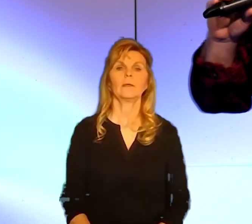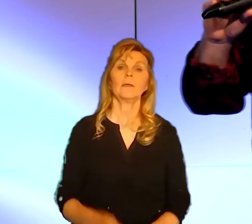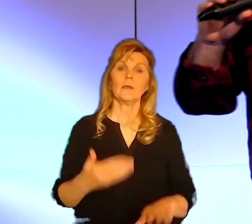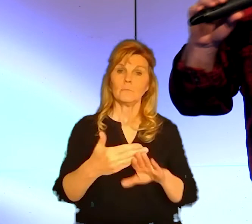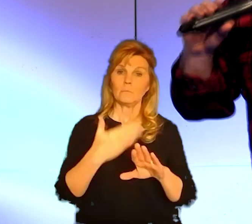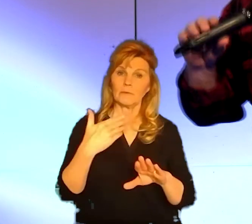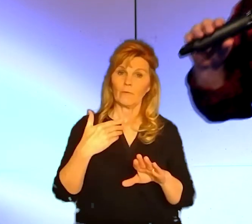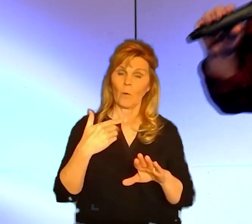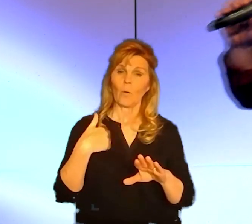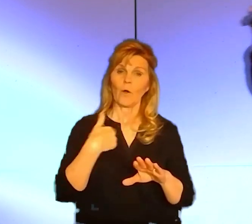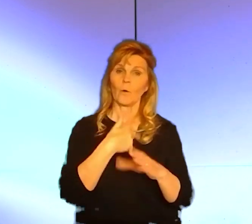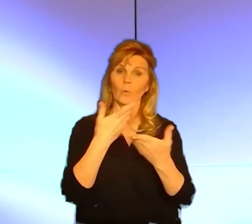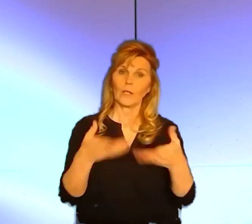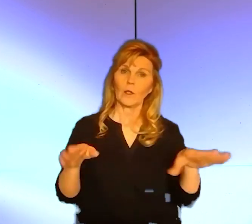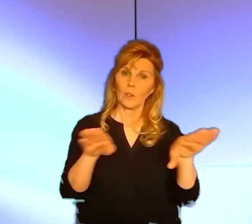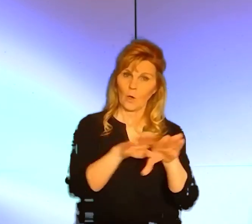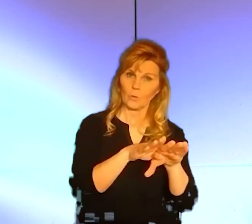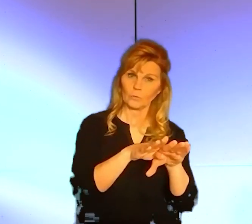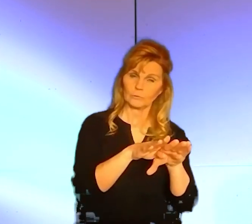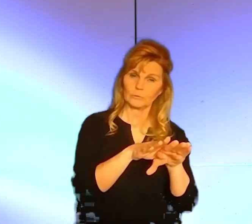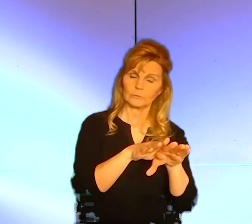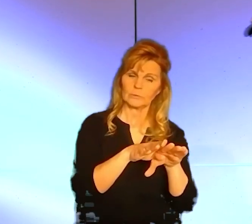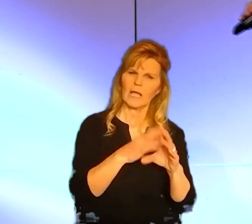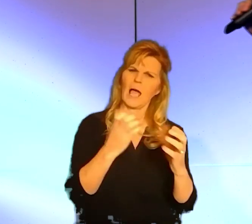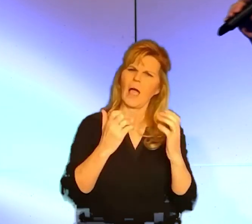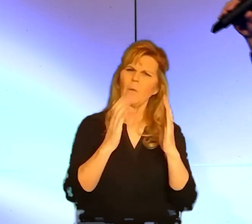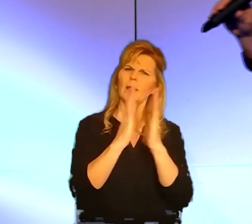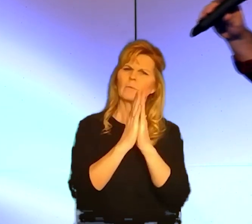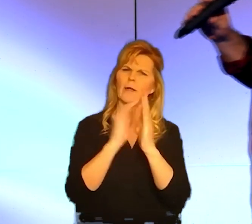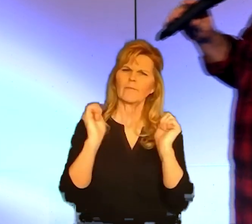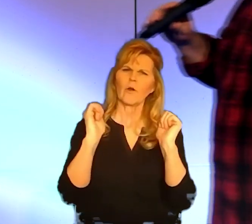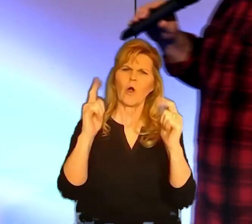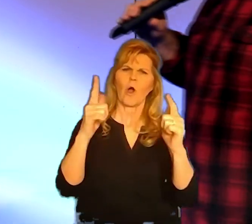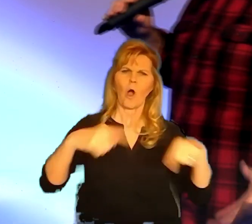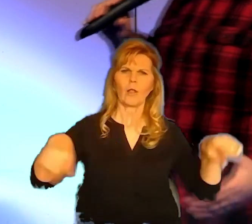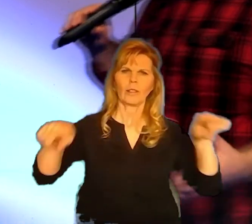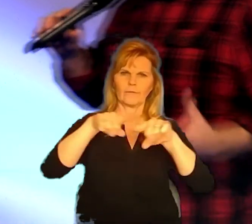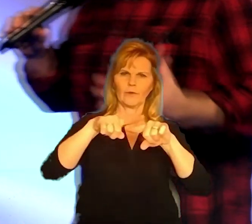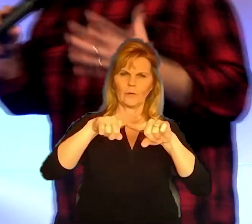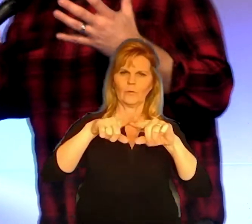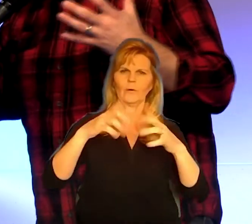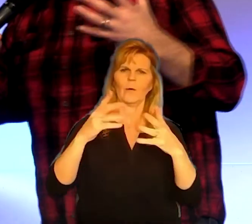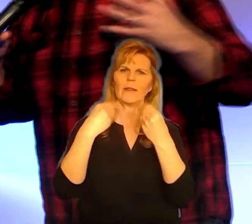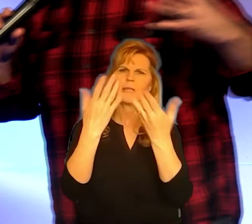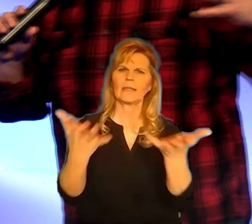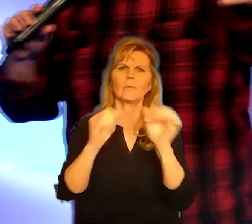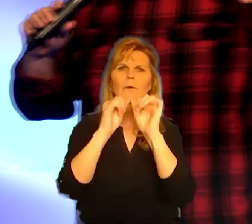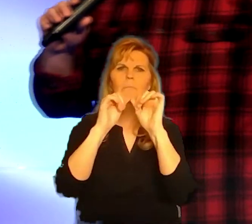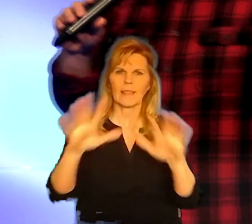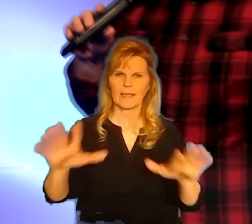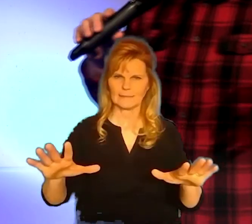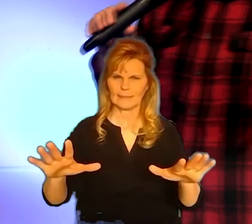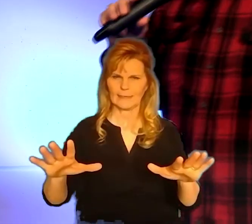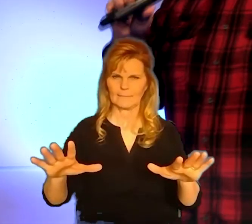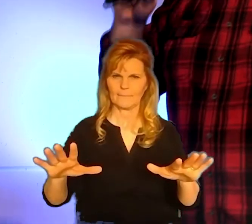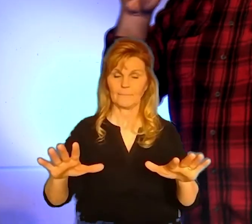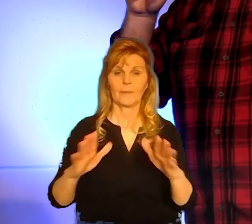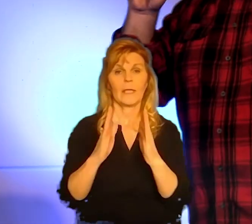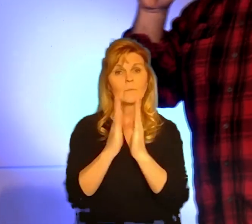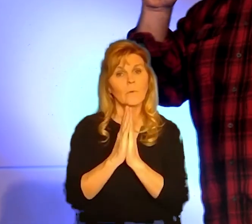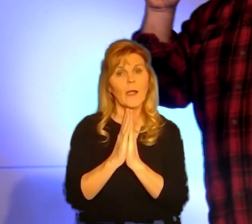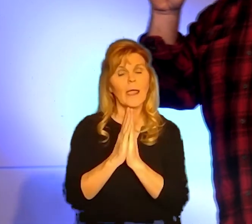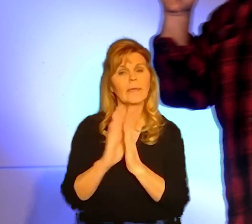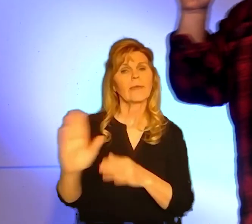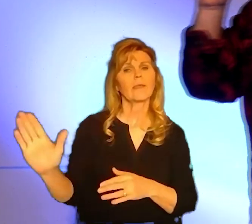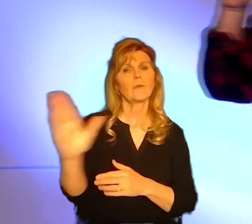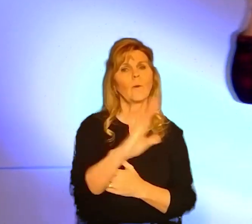and as we end, I just want to pray over you a blessing. Those of you who are tuning in, I just want to pray for faith